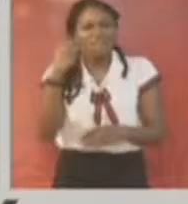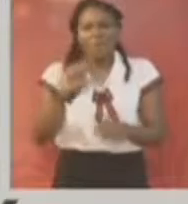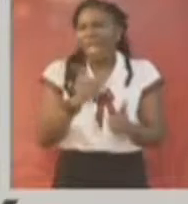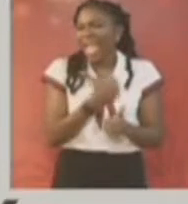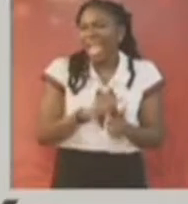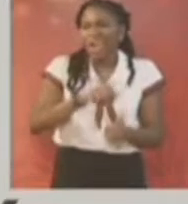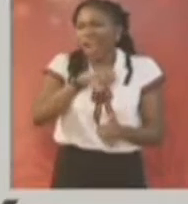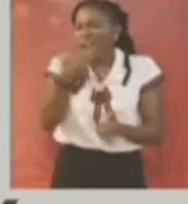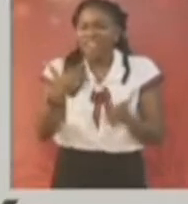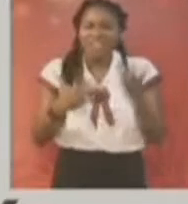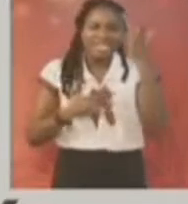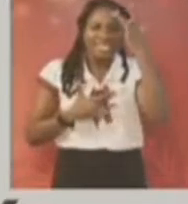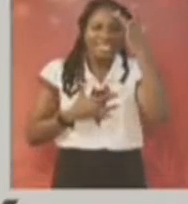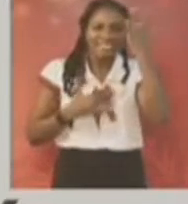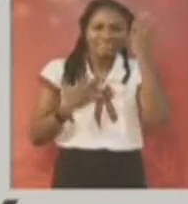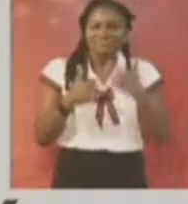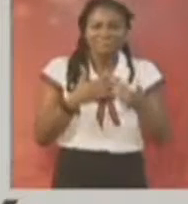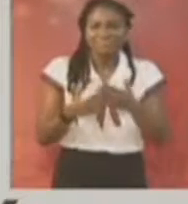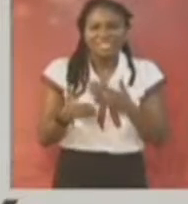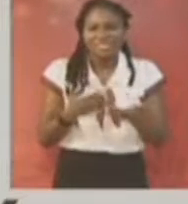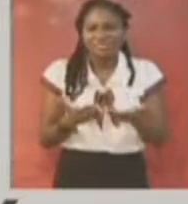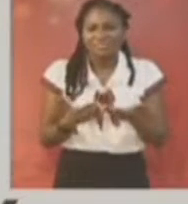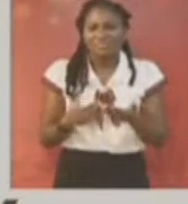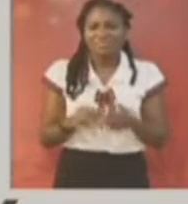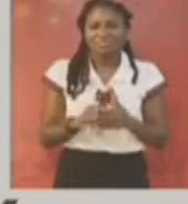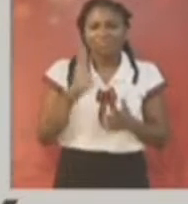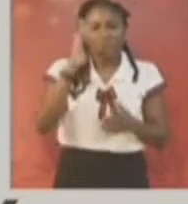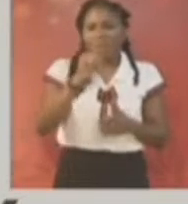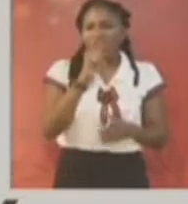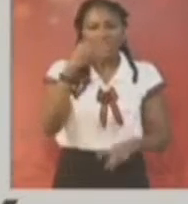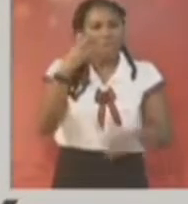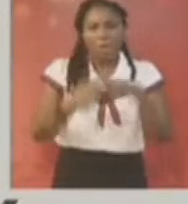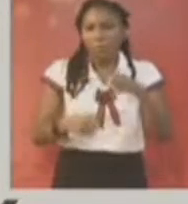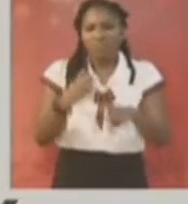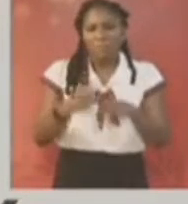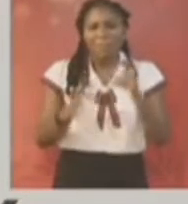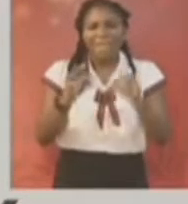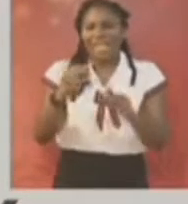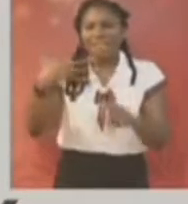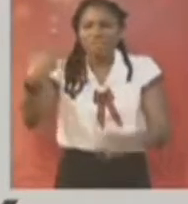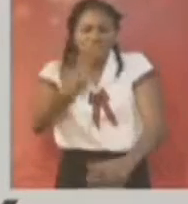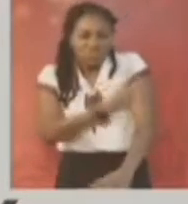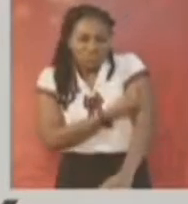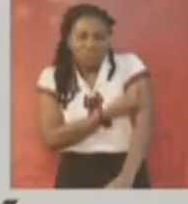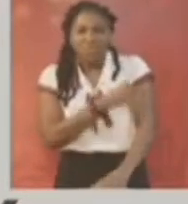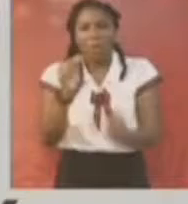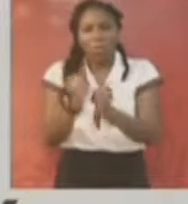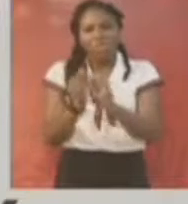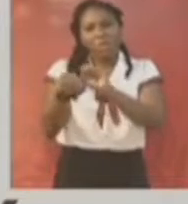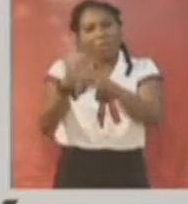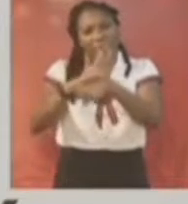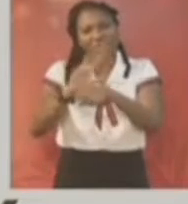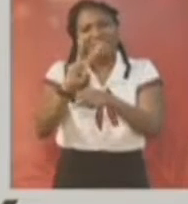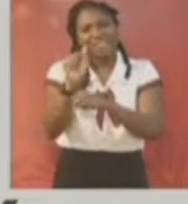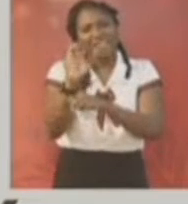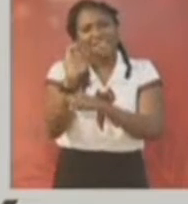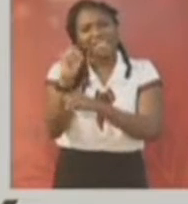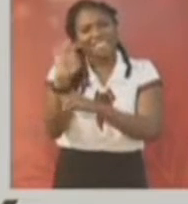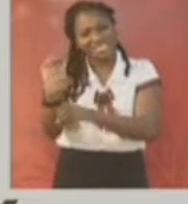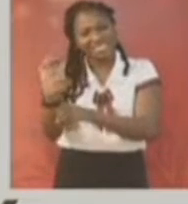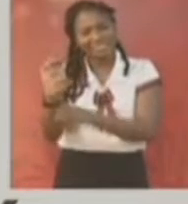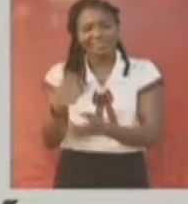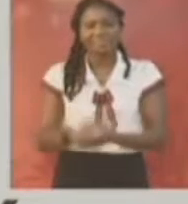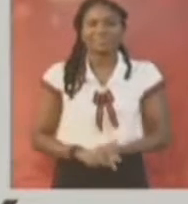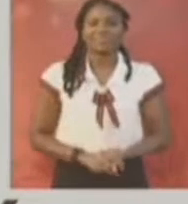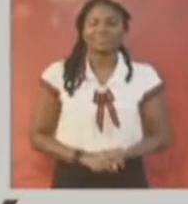existing things that we vaccinate people for does not present an increased risk of any adverse outcomes for vaccination